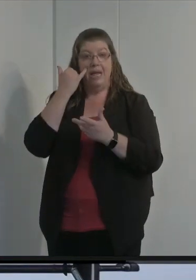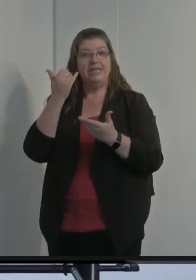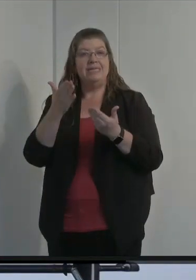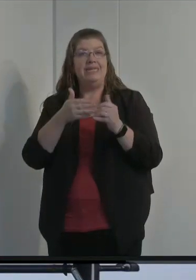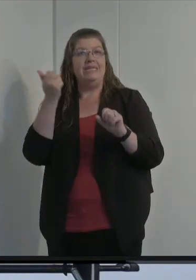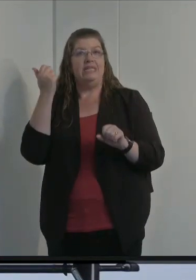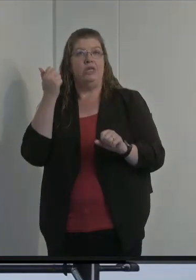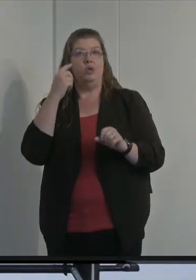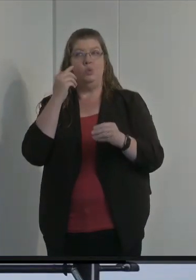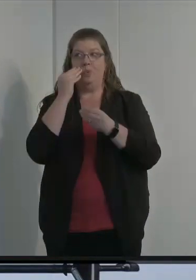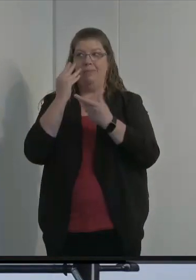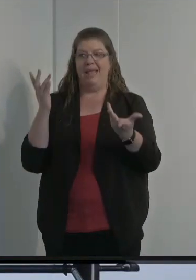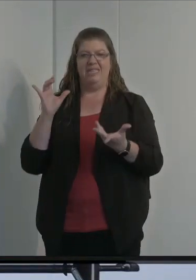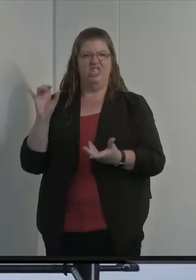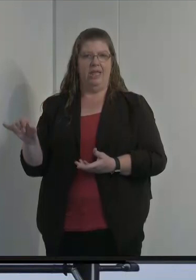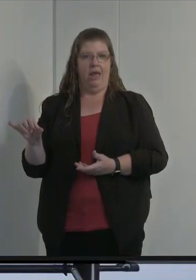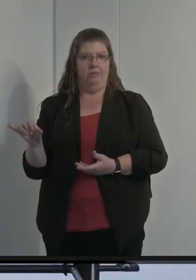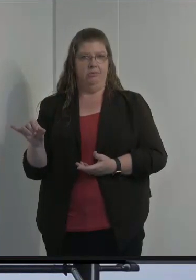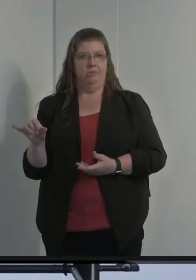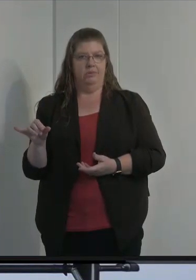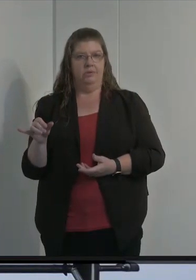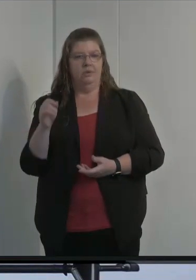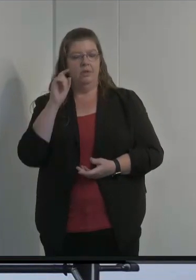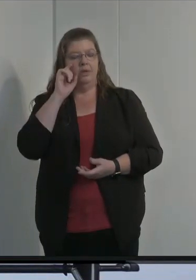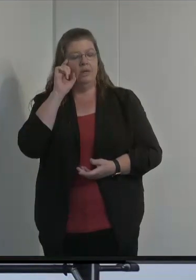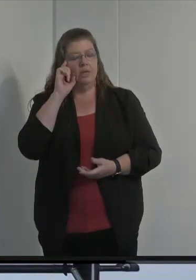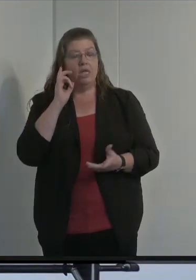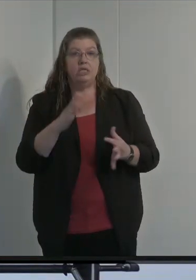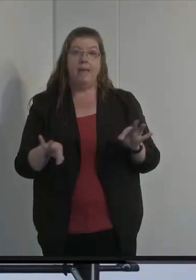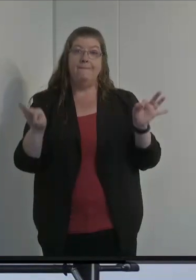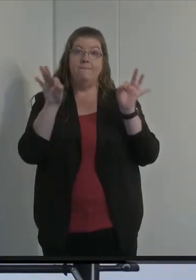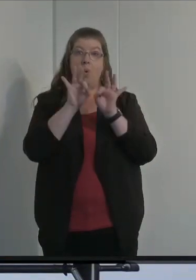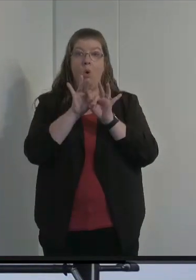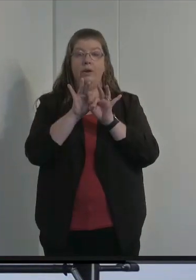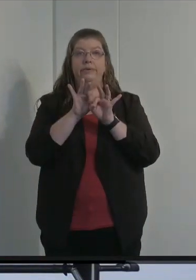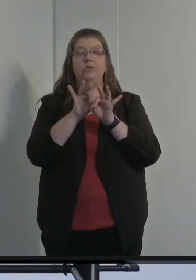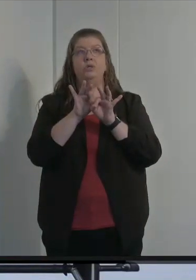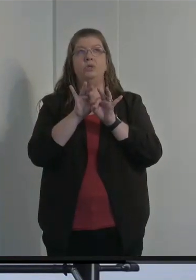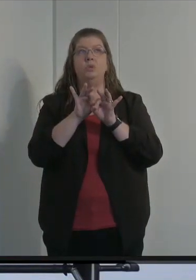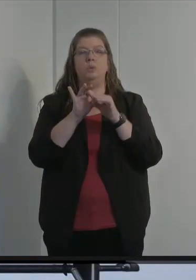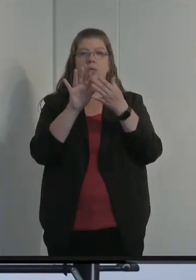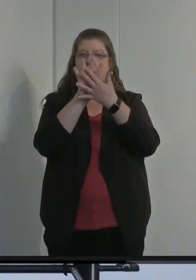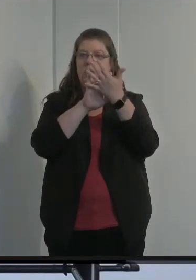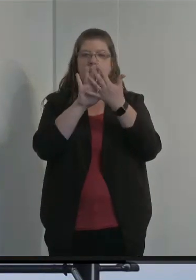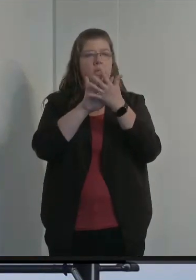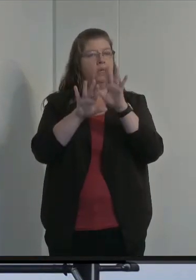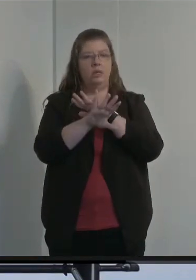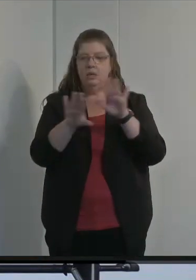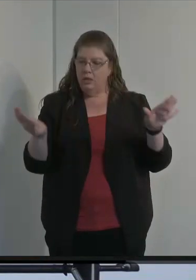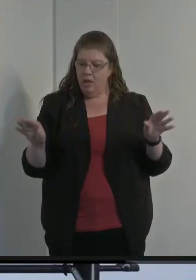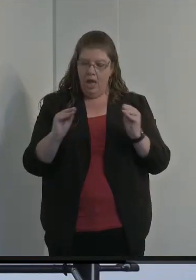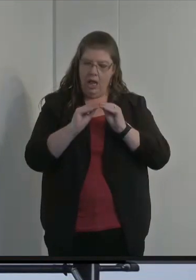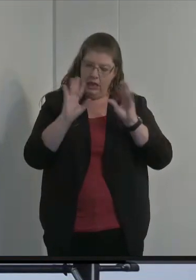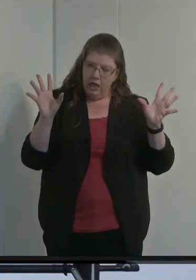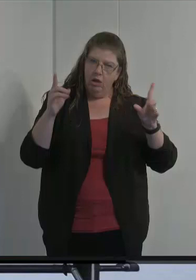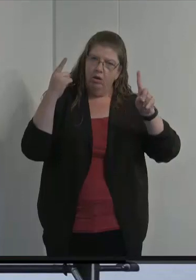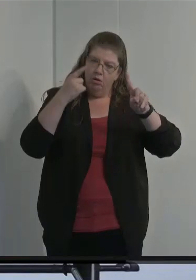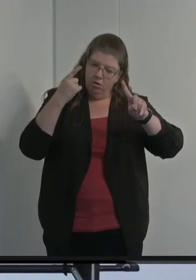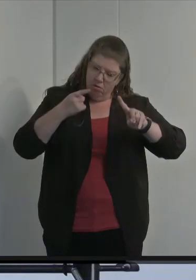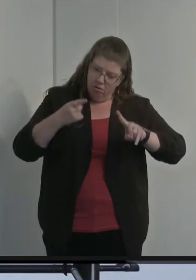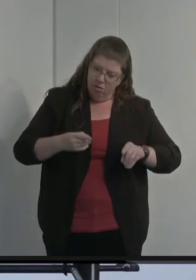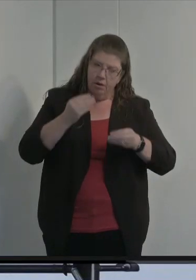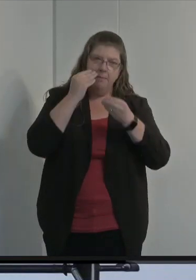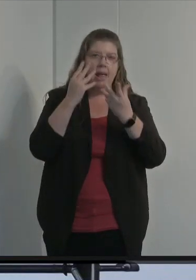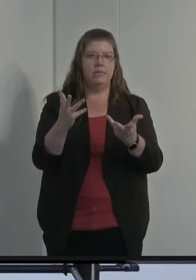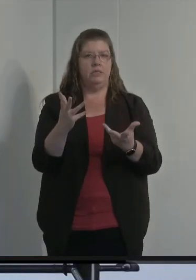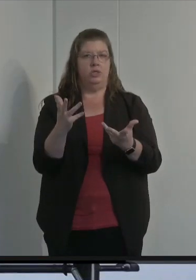easier to message that. It's important to get away from the ambiguities and to have people, make this